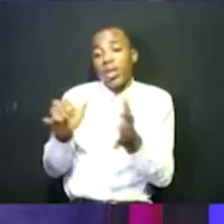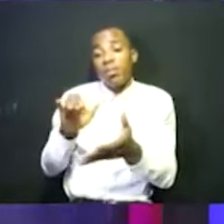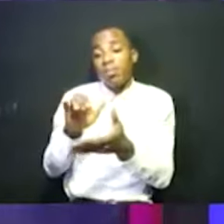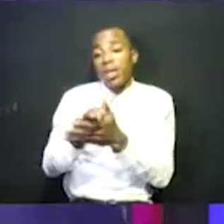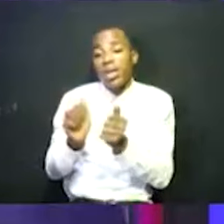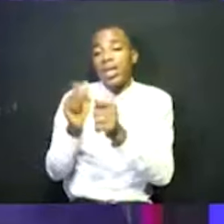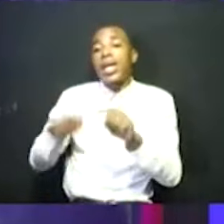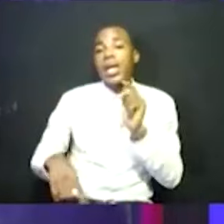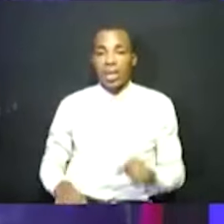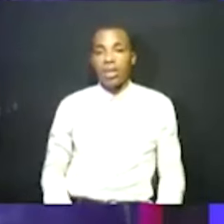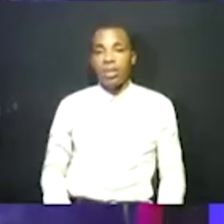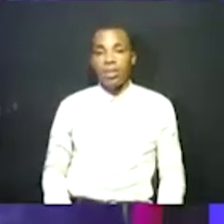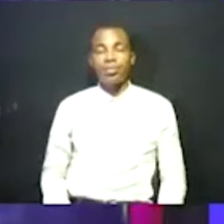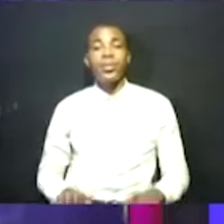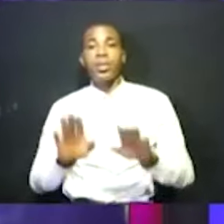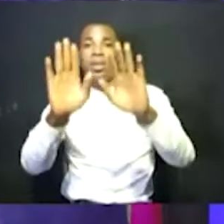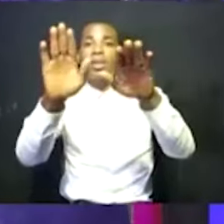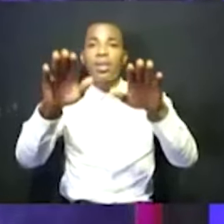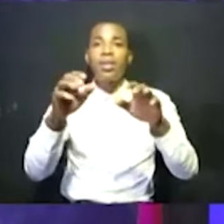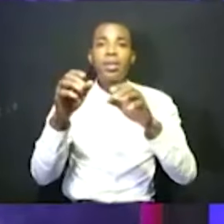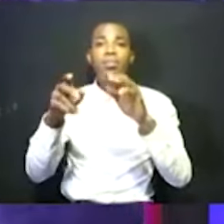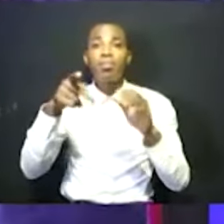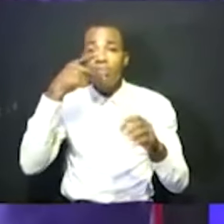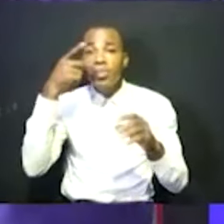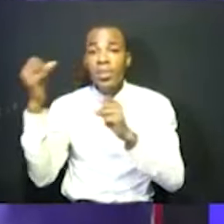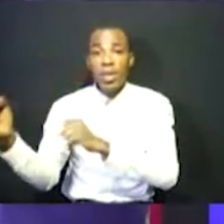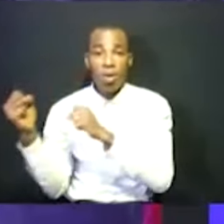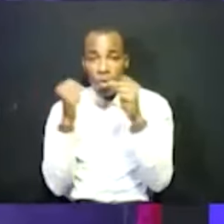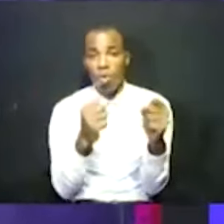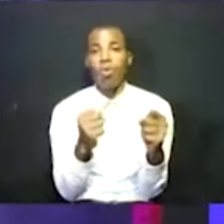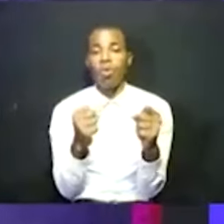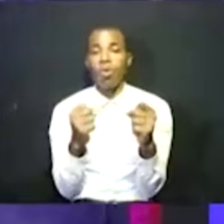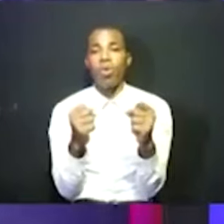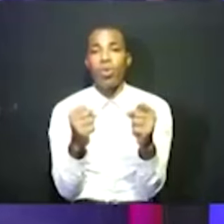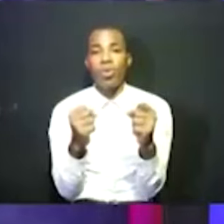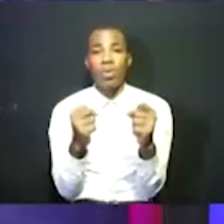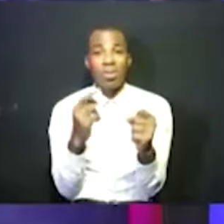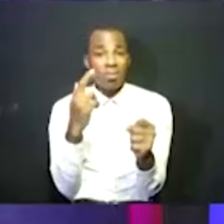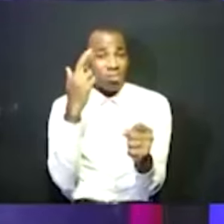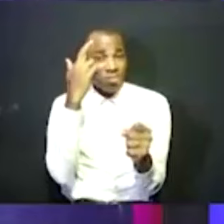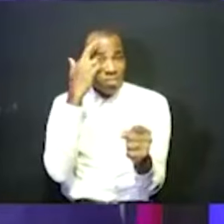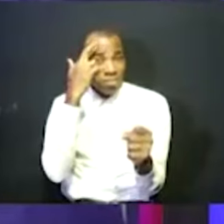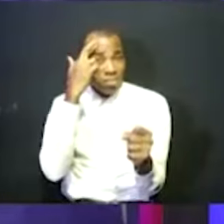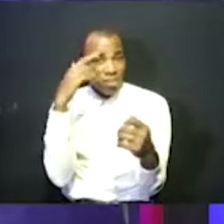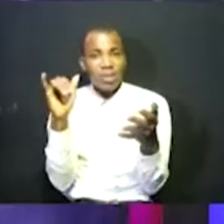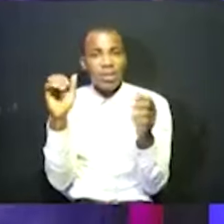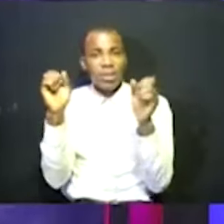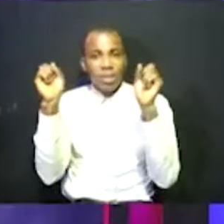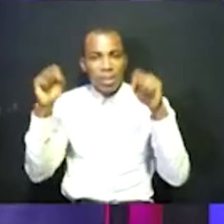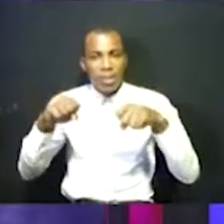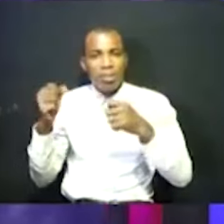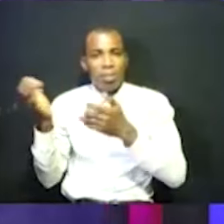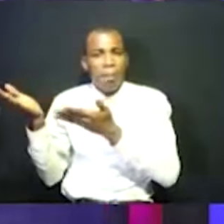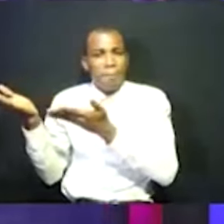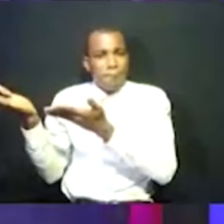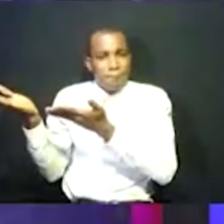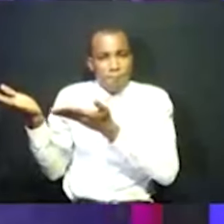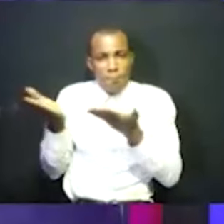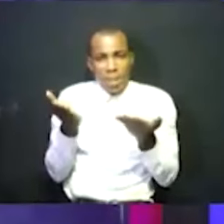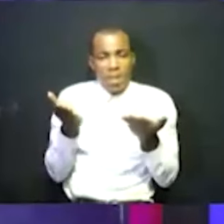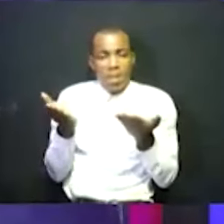the power of Pentecost is to bring strongholds that exalts